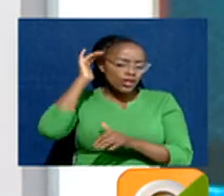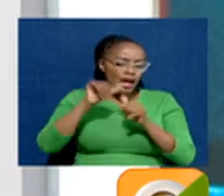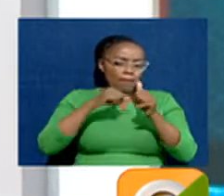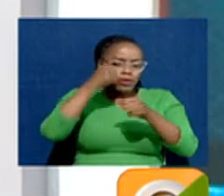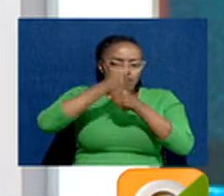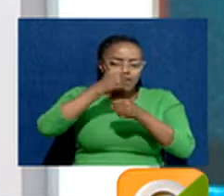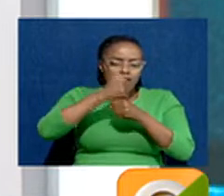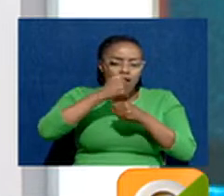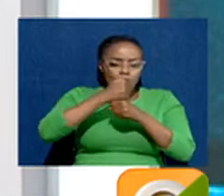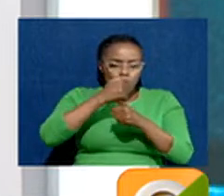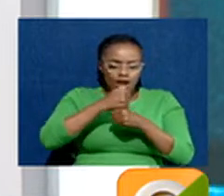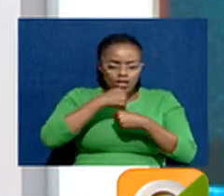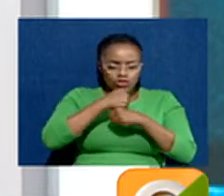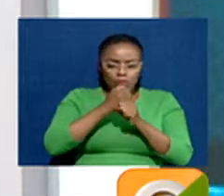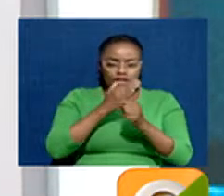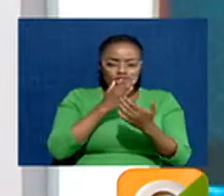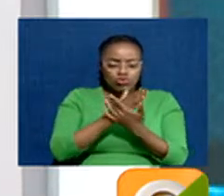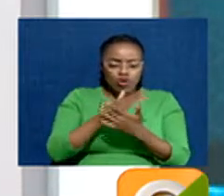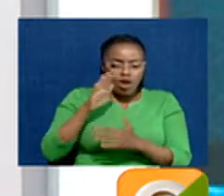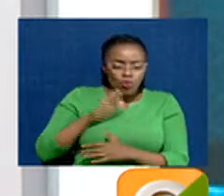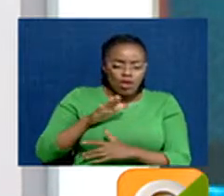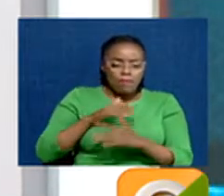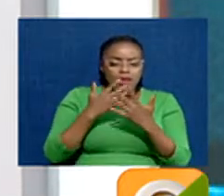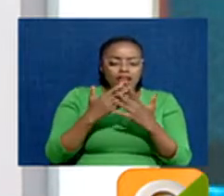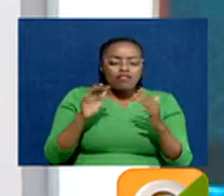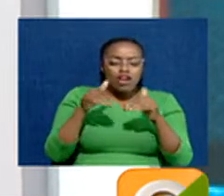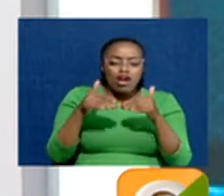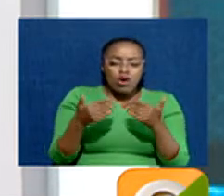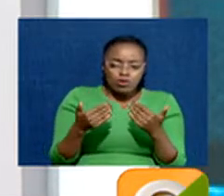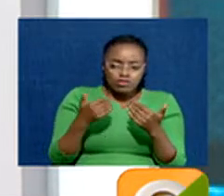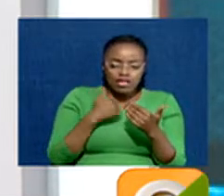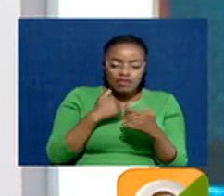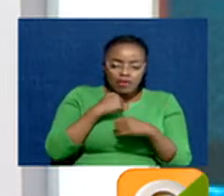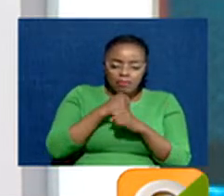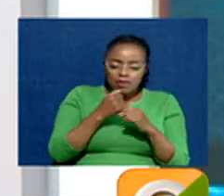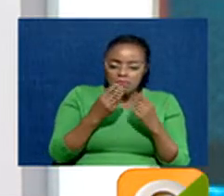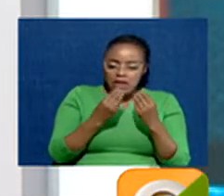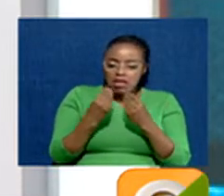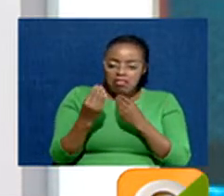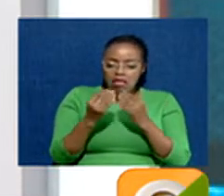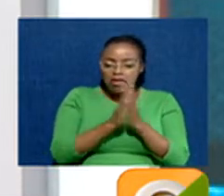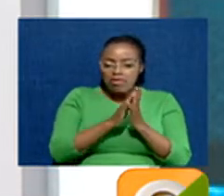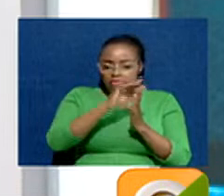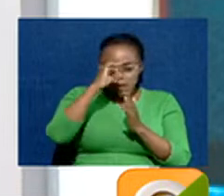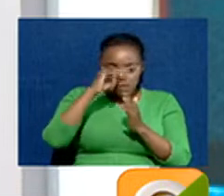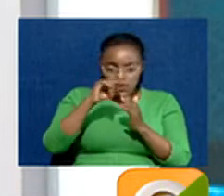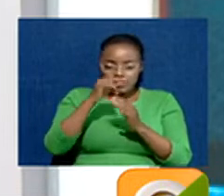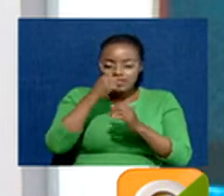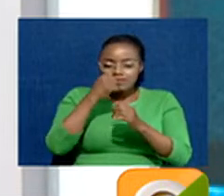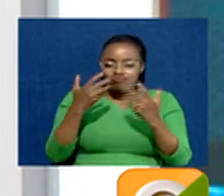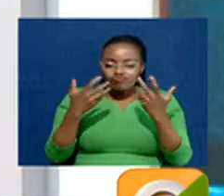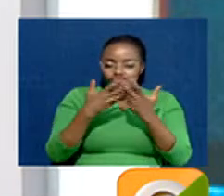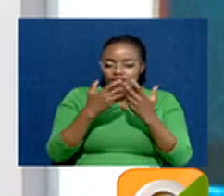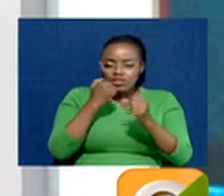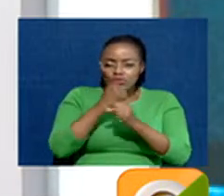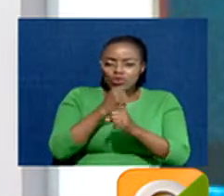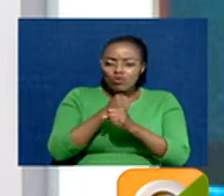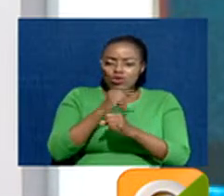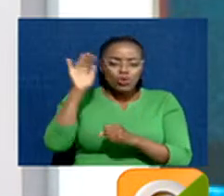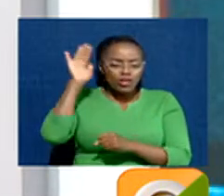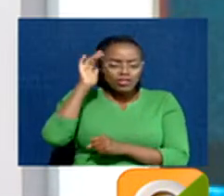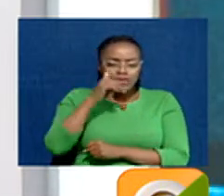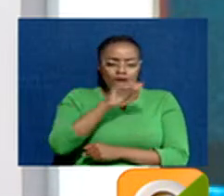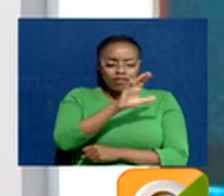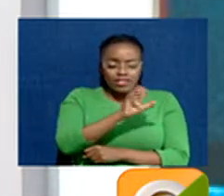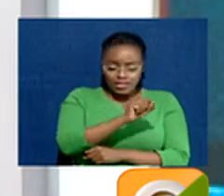efforts to make sure that women affairs either are mainstreamed or there is improvement or there are policies to work on that? So who do you listen to? You have